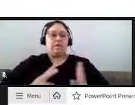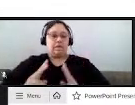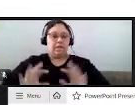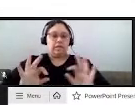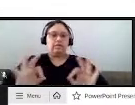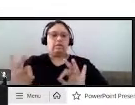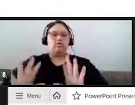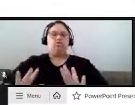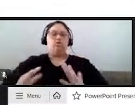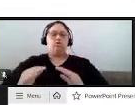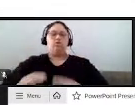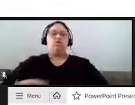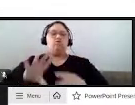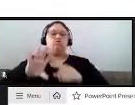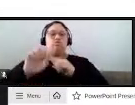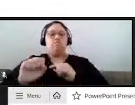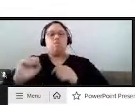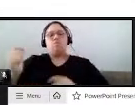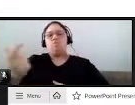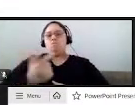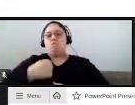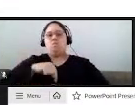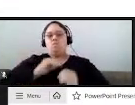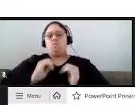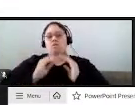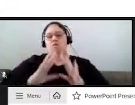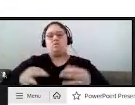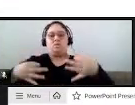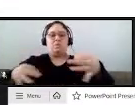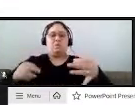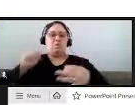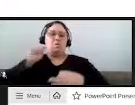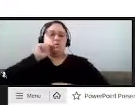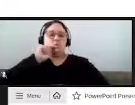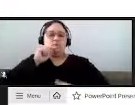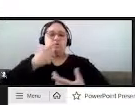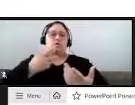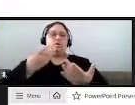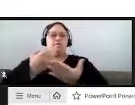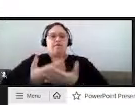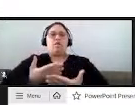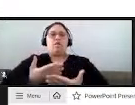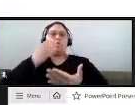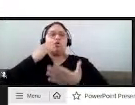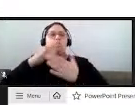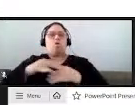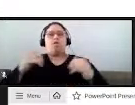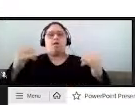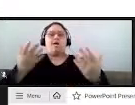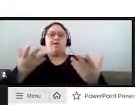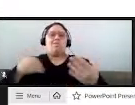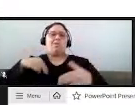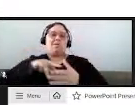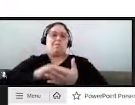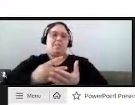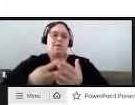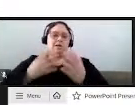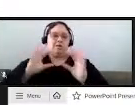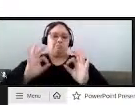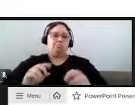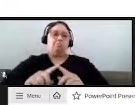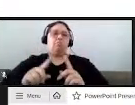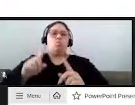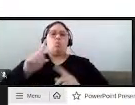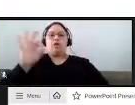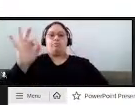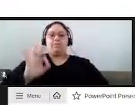the achievements, all of the House papers for the quarter were electronically available as planned. 100%